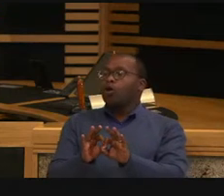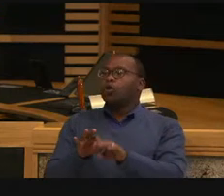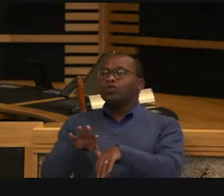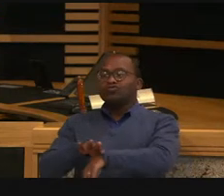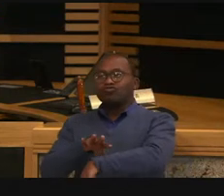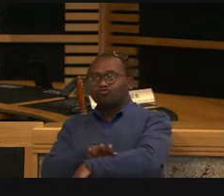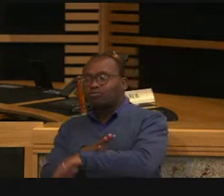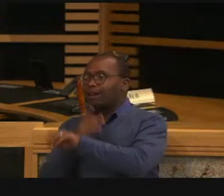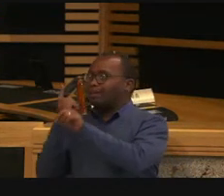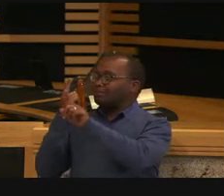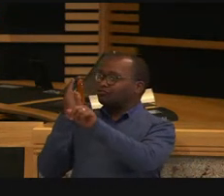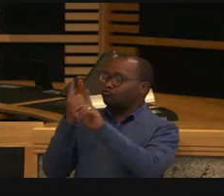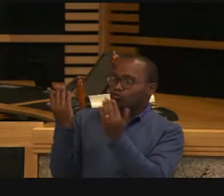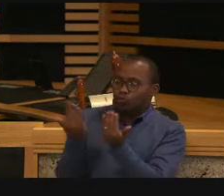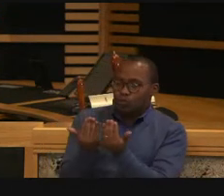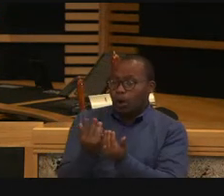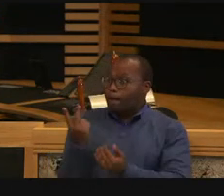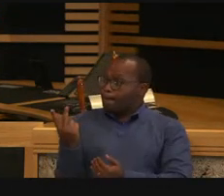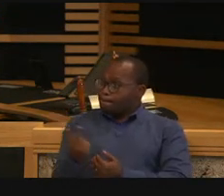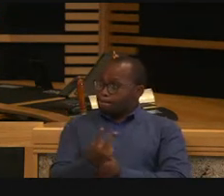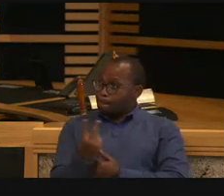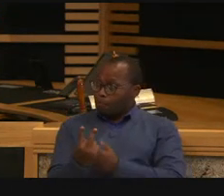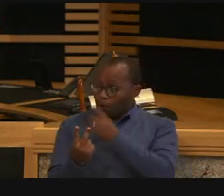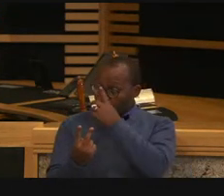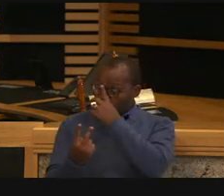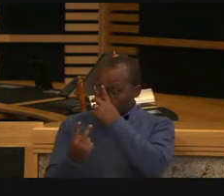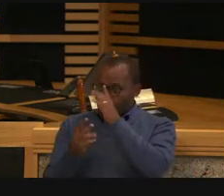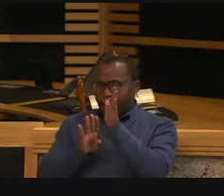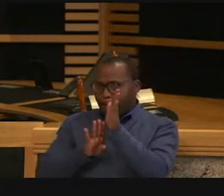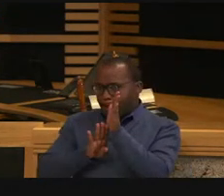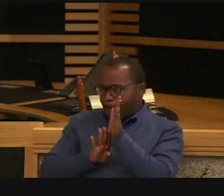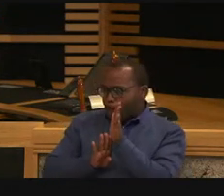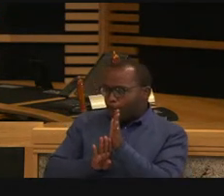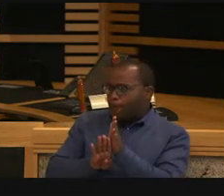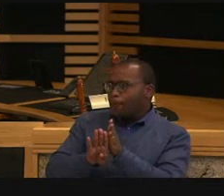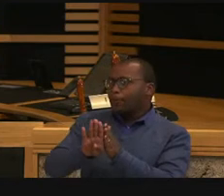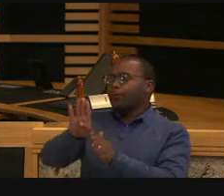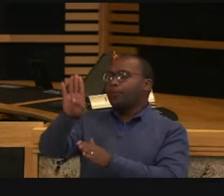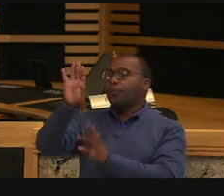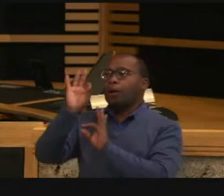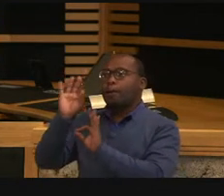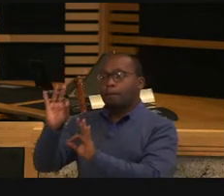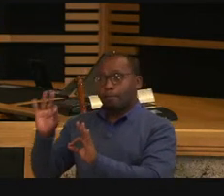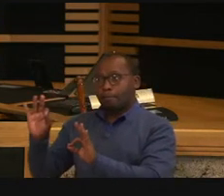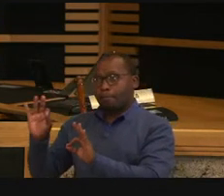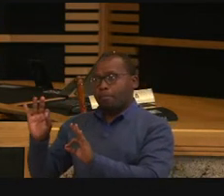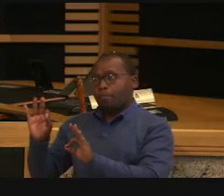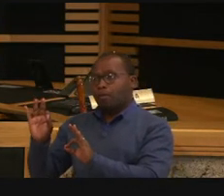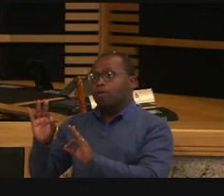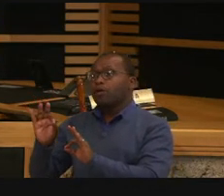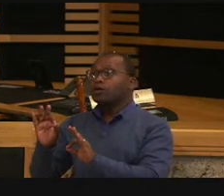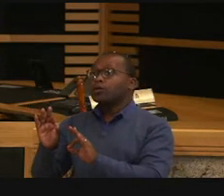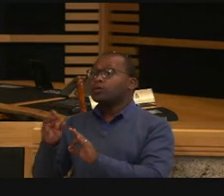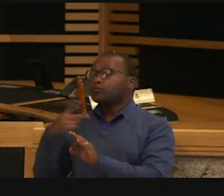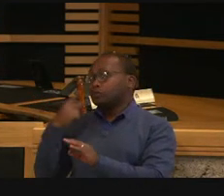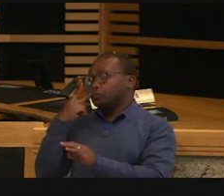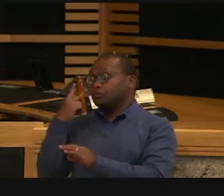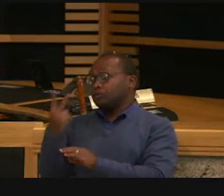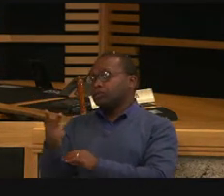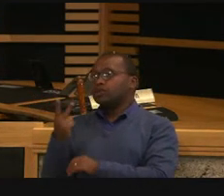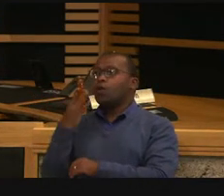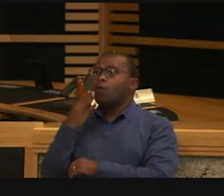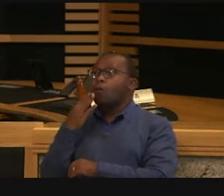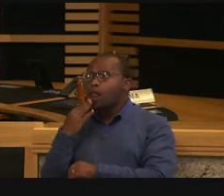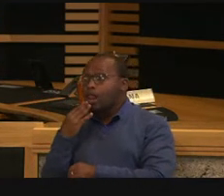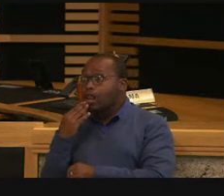was evidenced by matric results in 2022, as the semi-rural districts of Alfred Nzo West got the highest